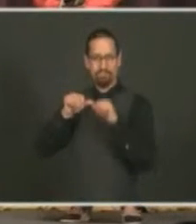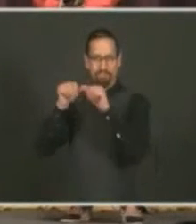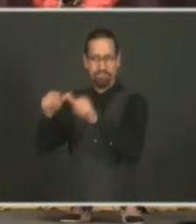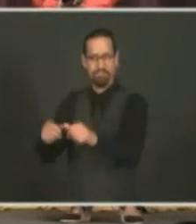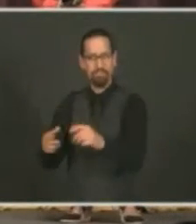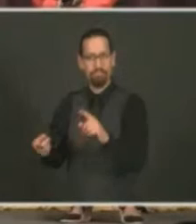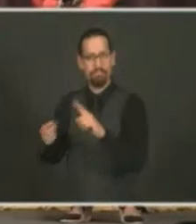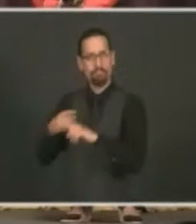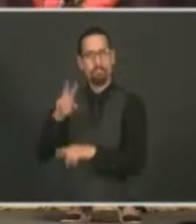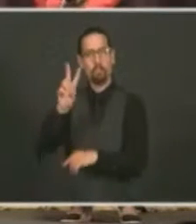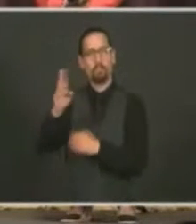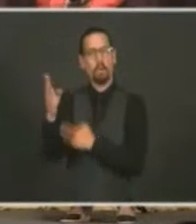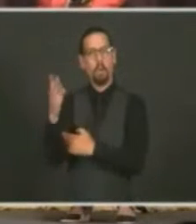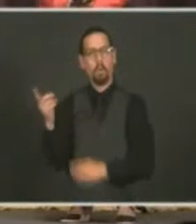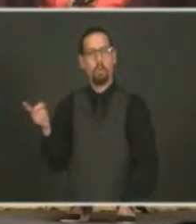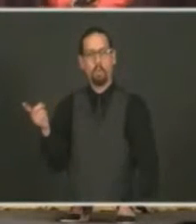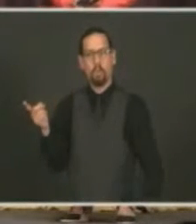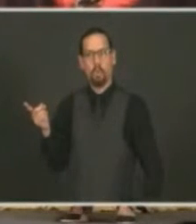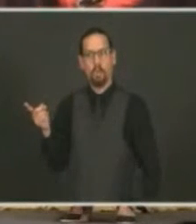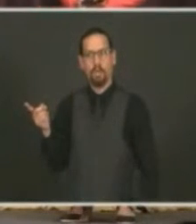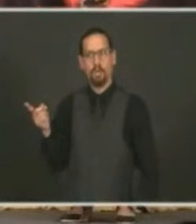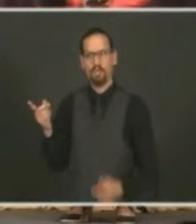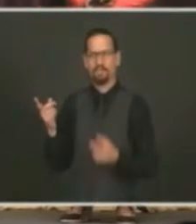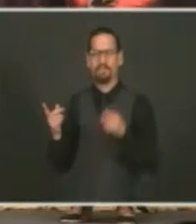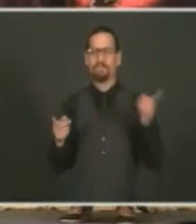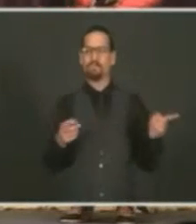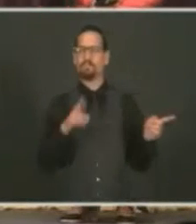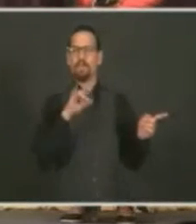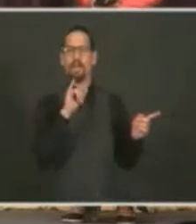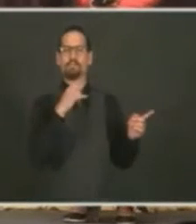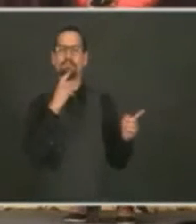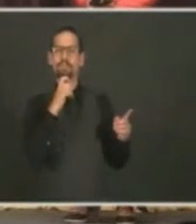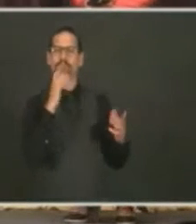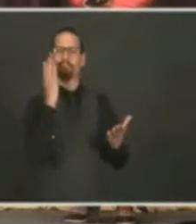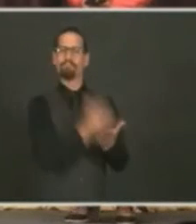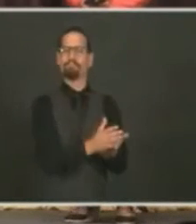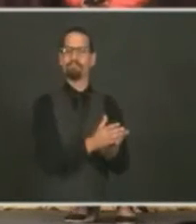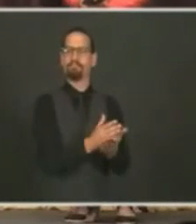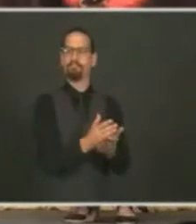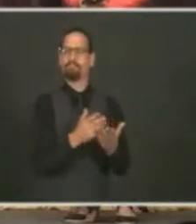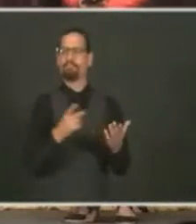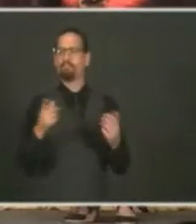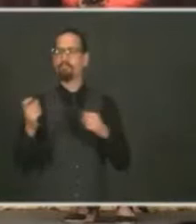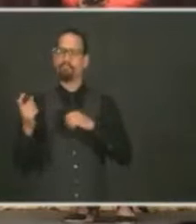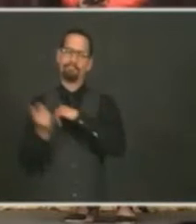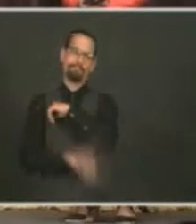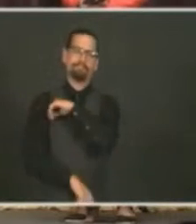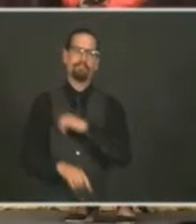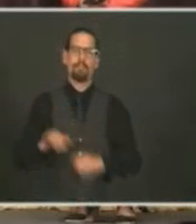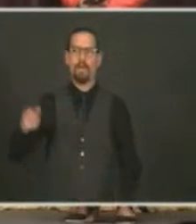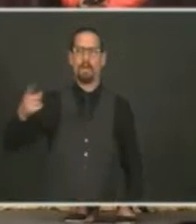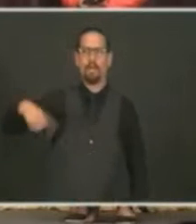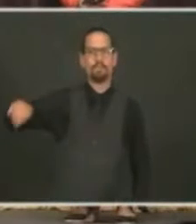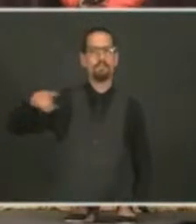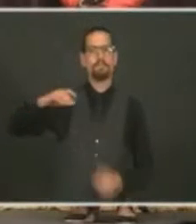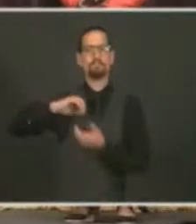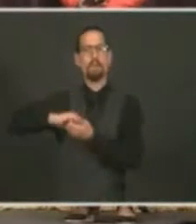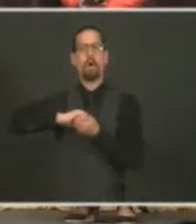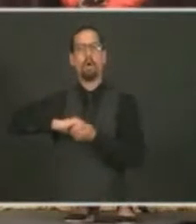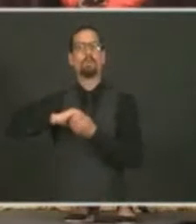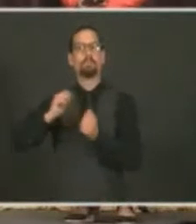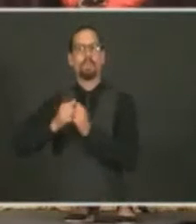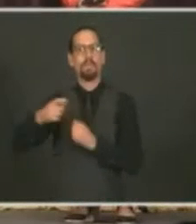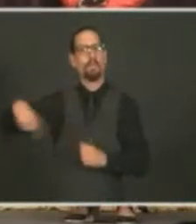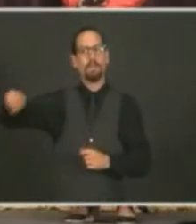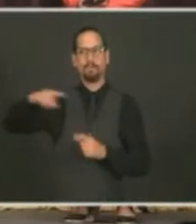what point does the state of Rhode Island stop weaponizing their private-public partnerships in terms of monopolies